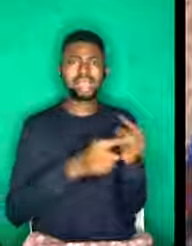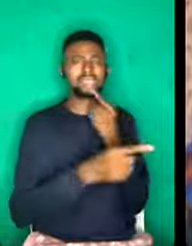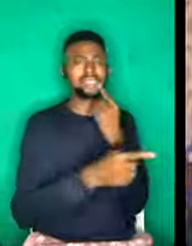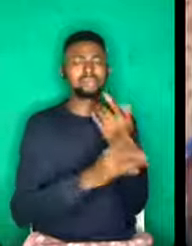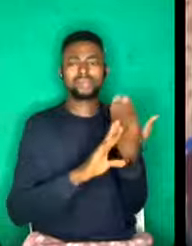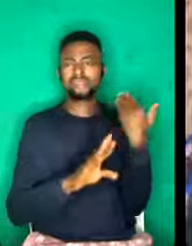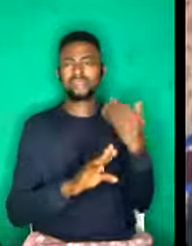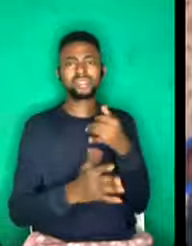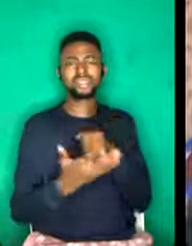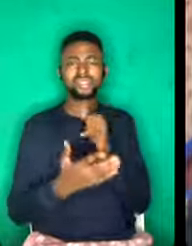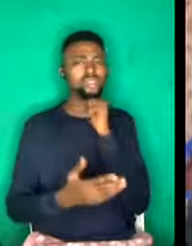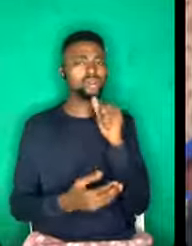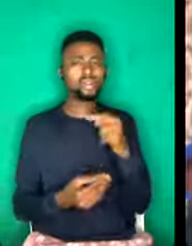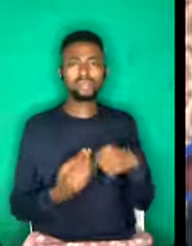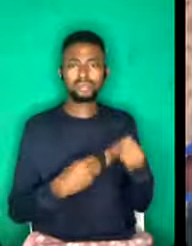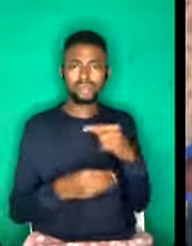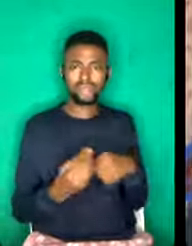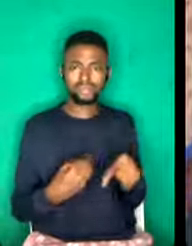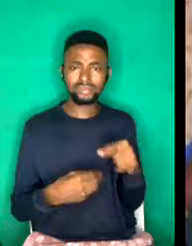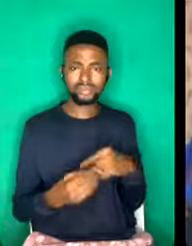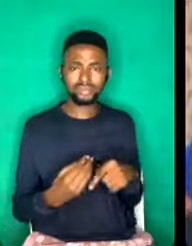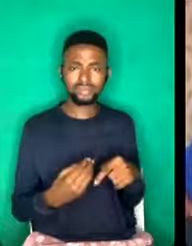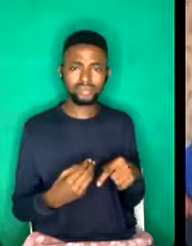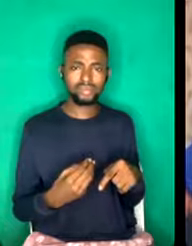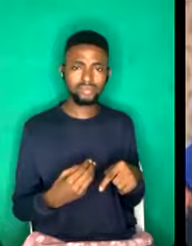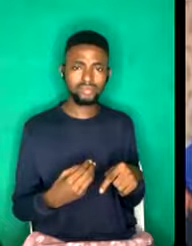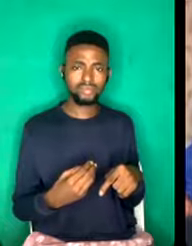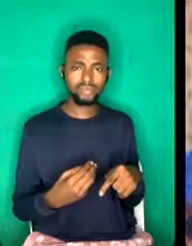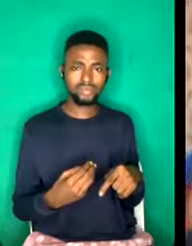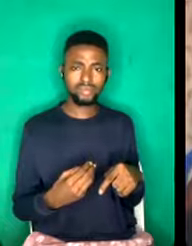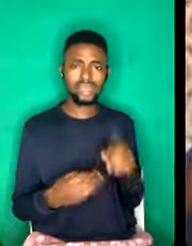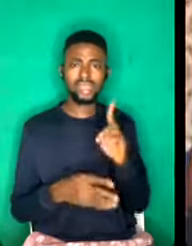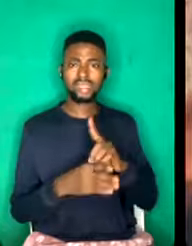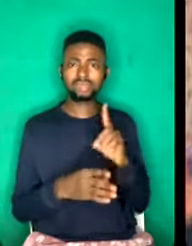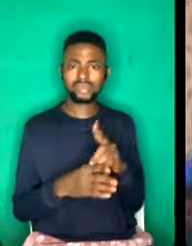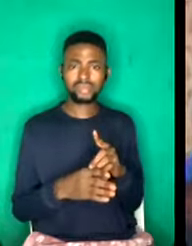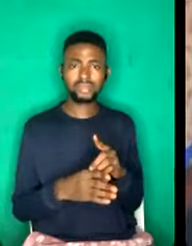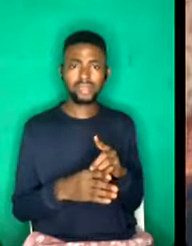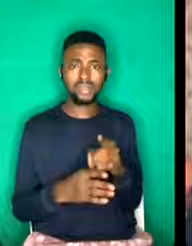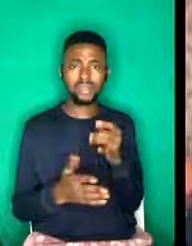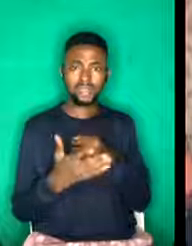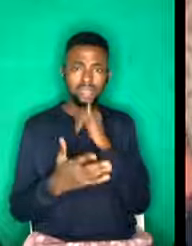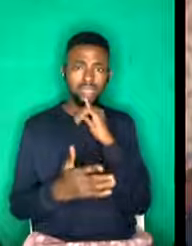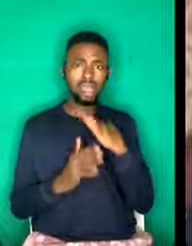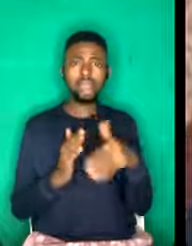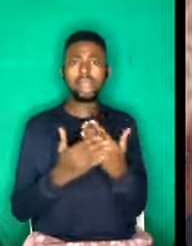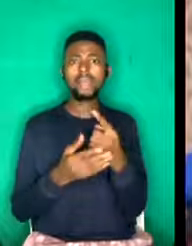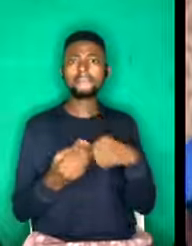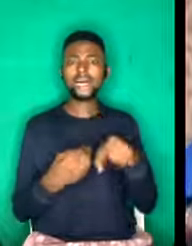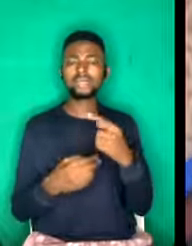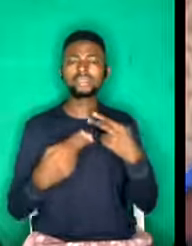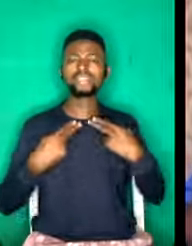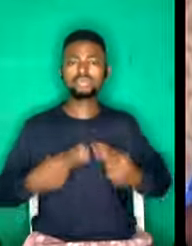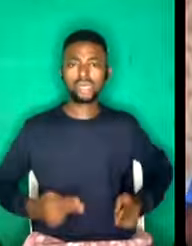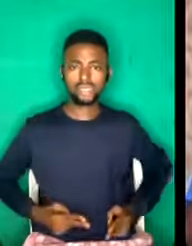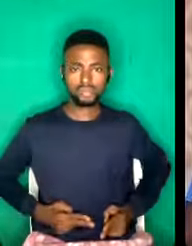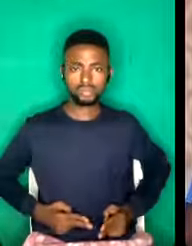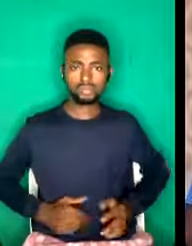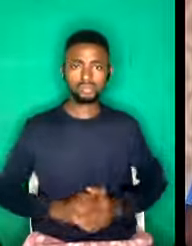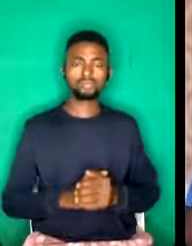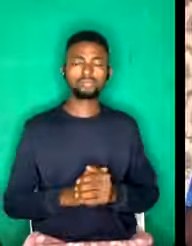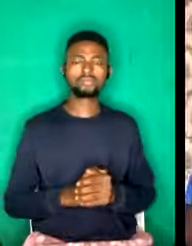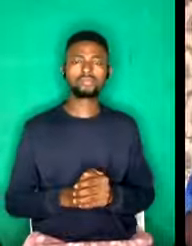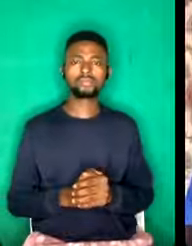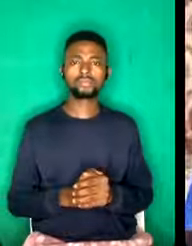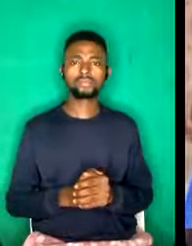about the disability. It's all about just being human. Now, for we